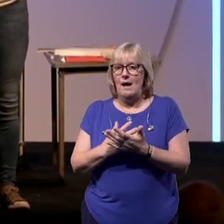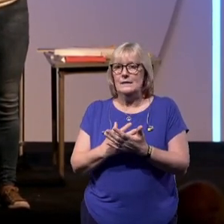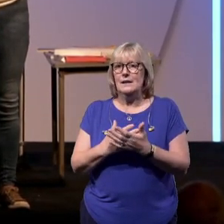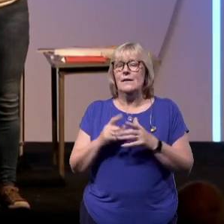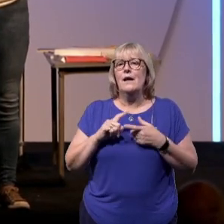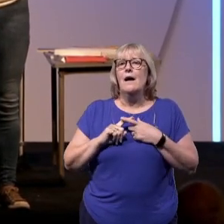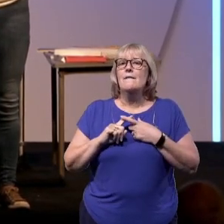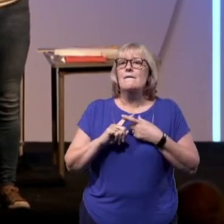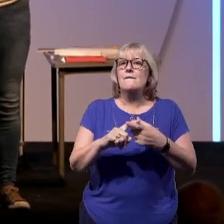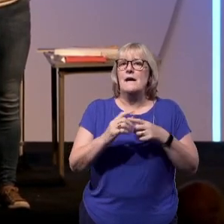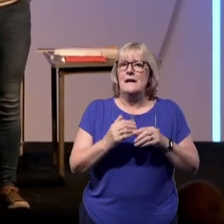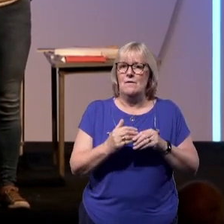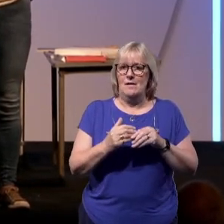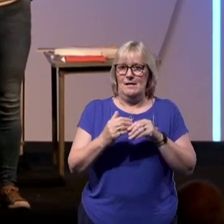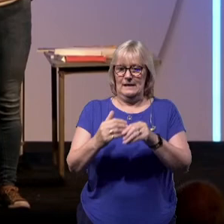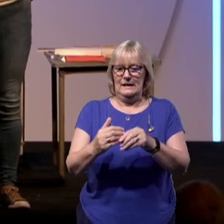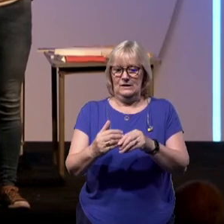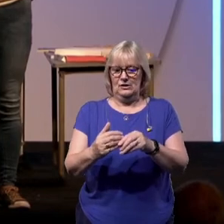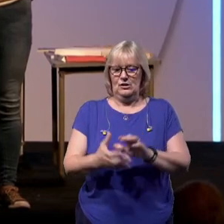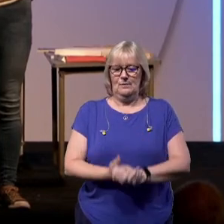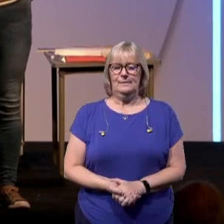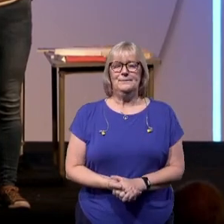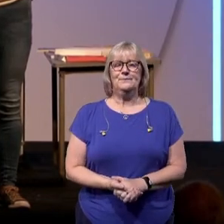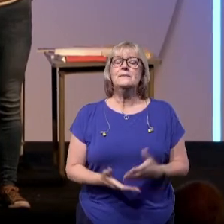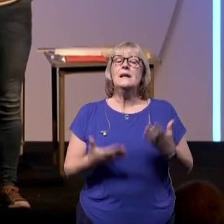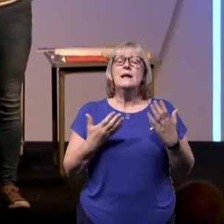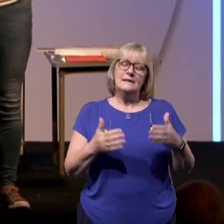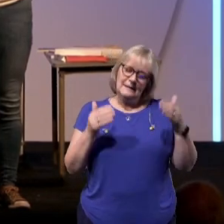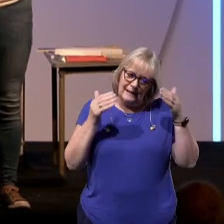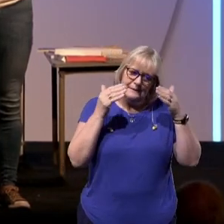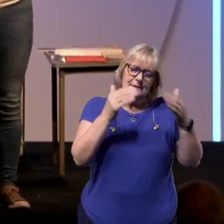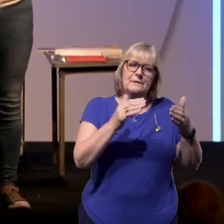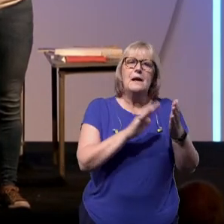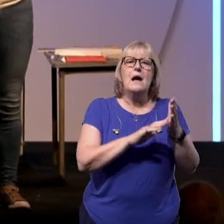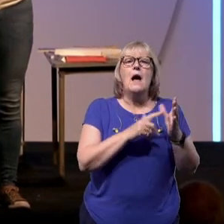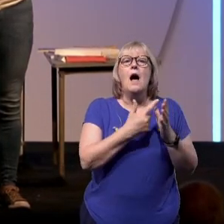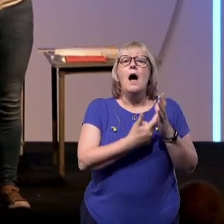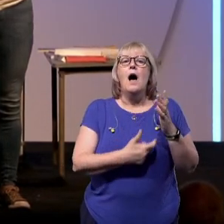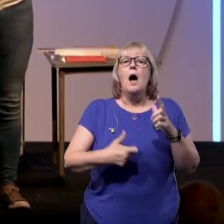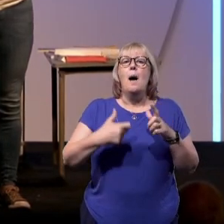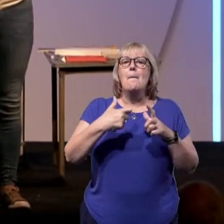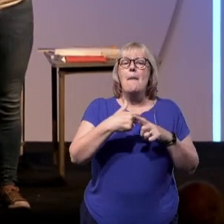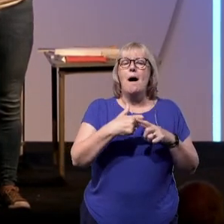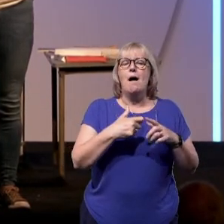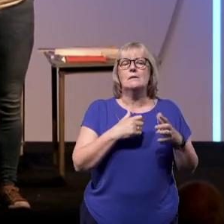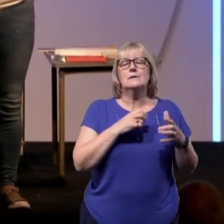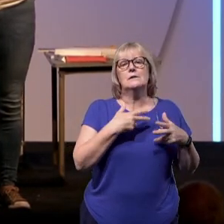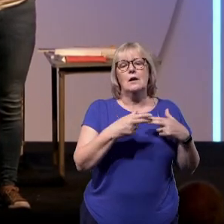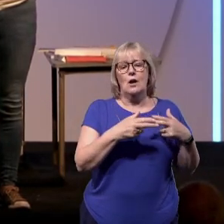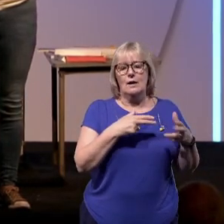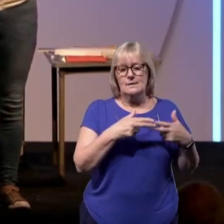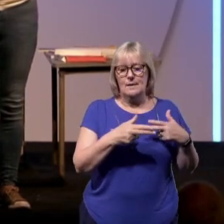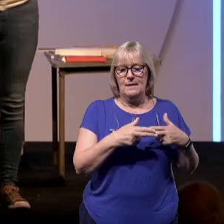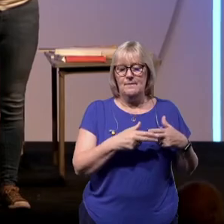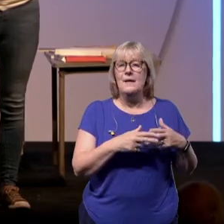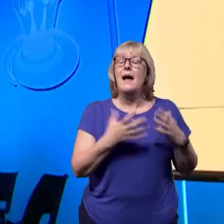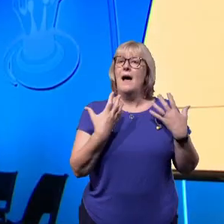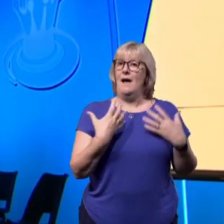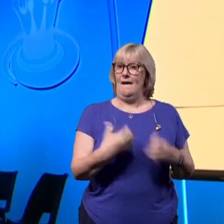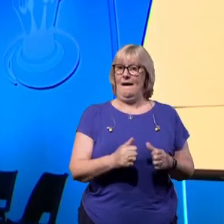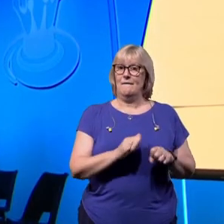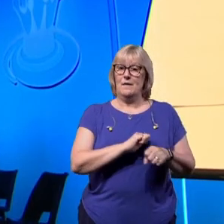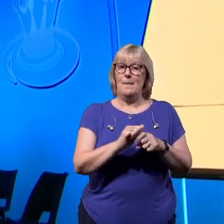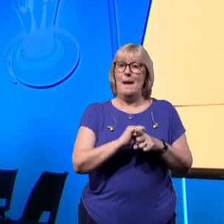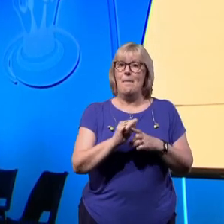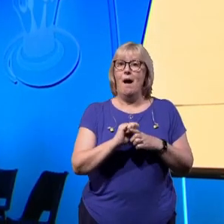We're going to be looking at Mark's Gospel. And if you've managed to print off or got on your phones the handout for